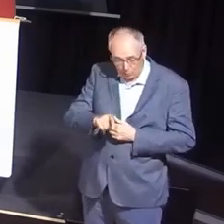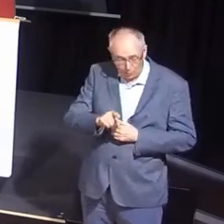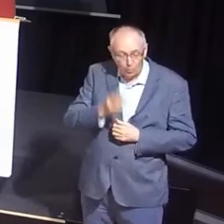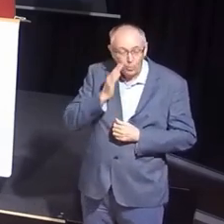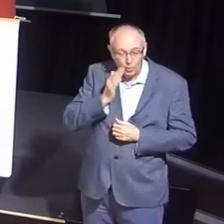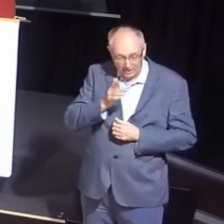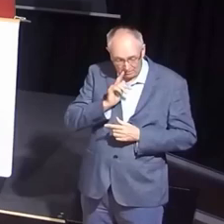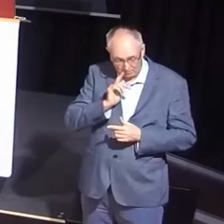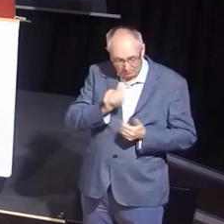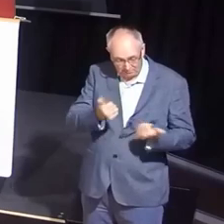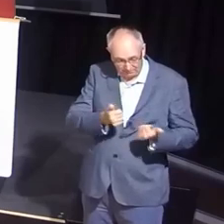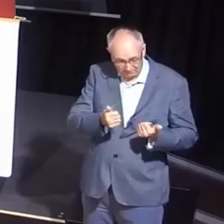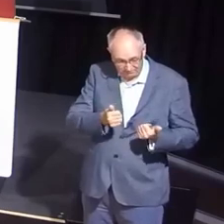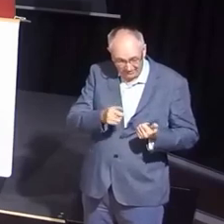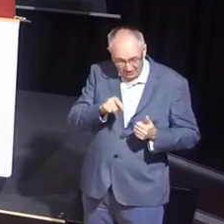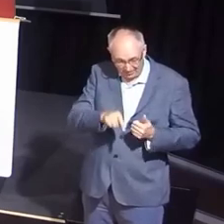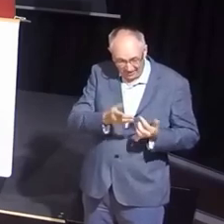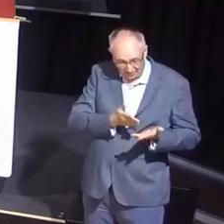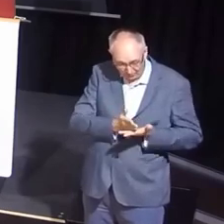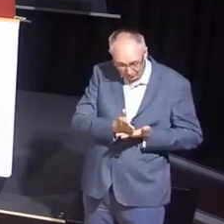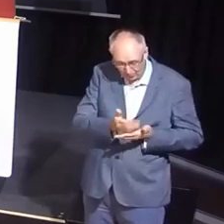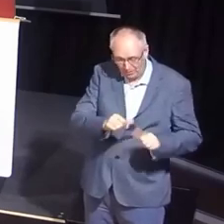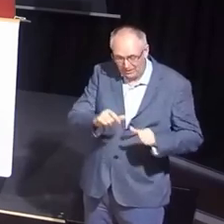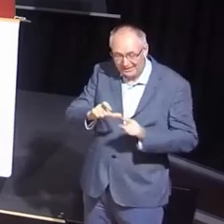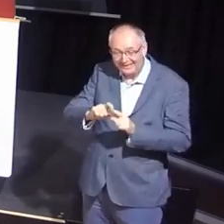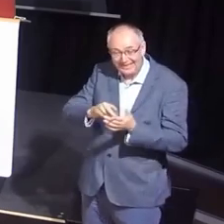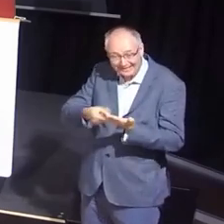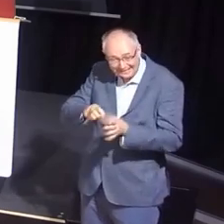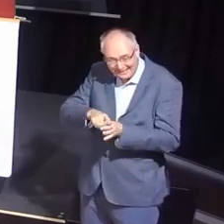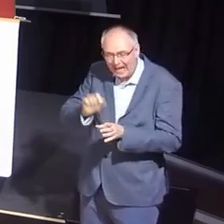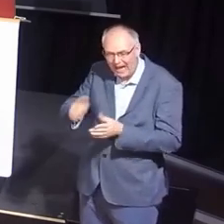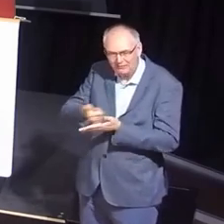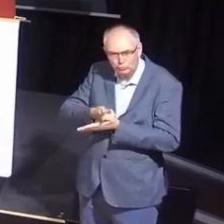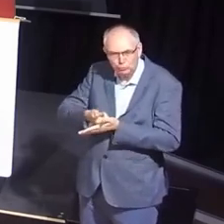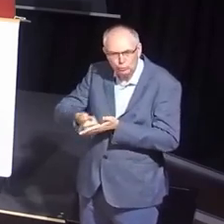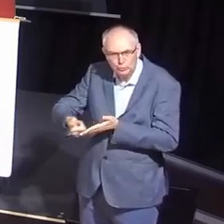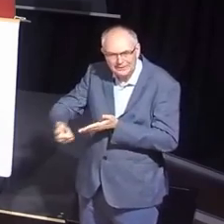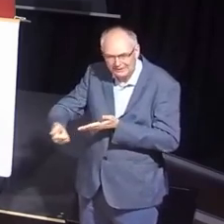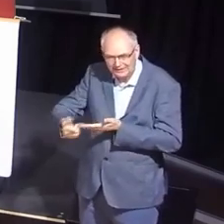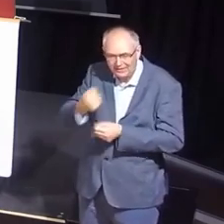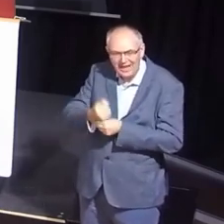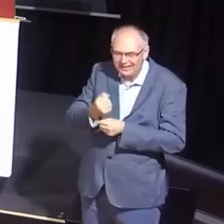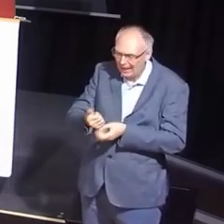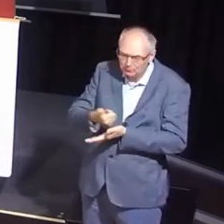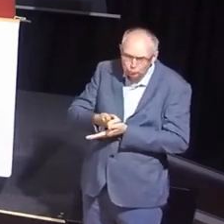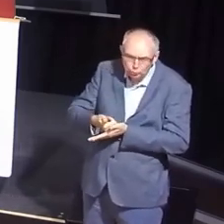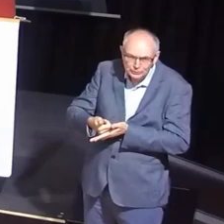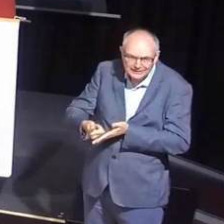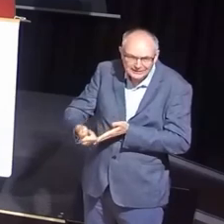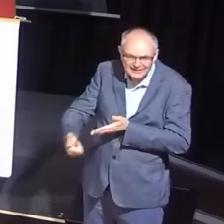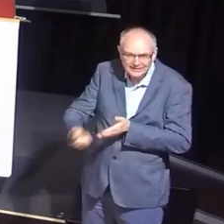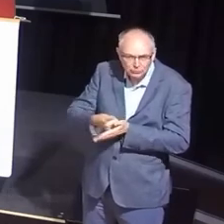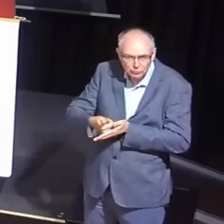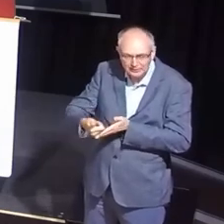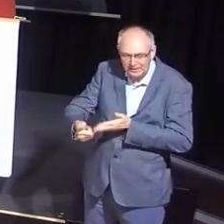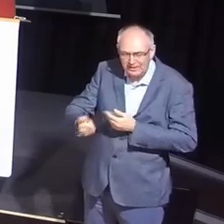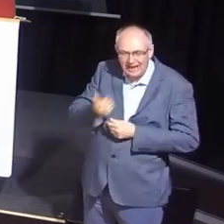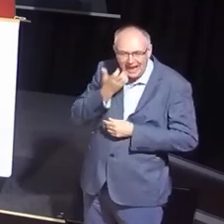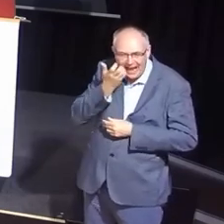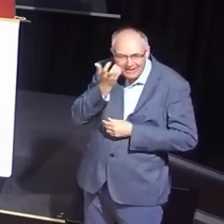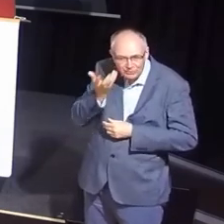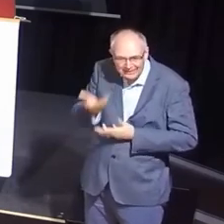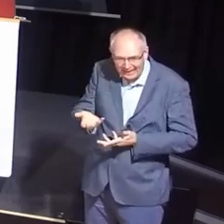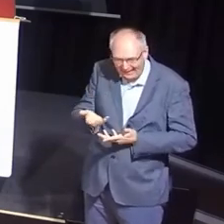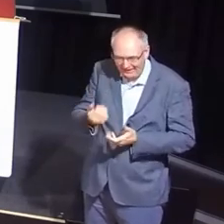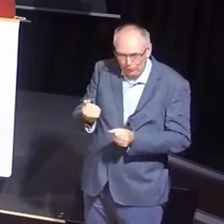got into Destiny, now I have a routine, and it's a game full of routines. Like every day you have like a set number of things you can